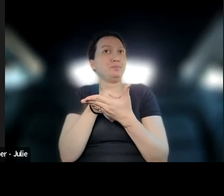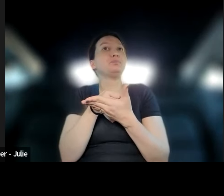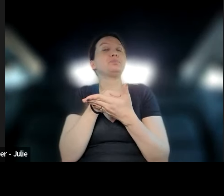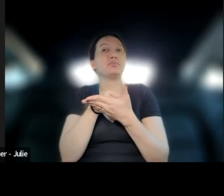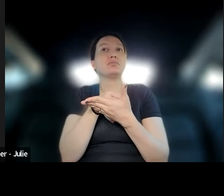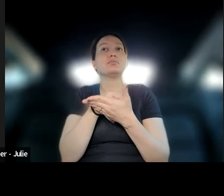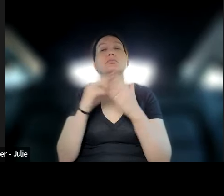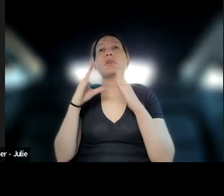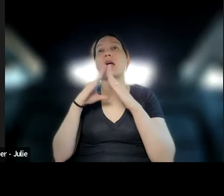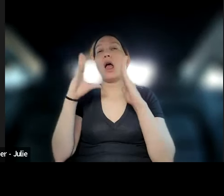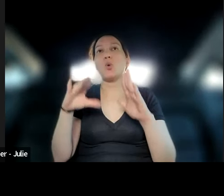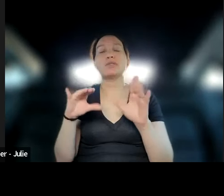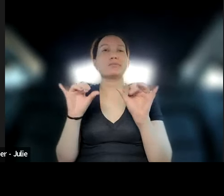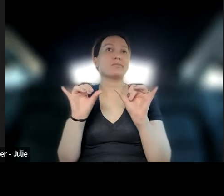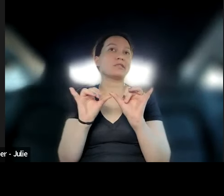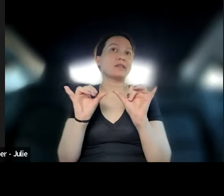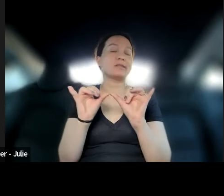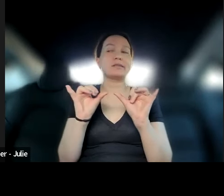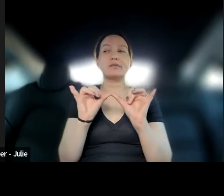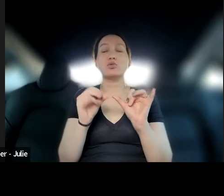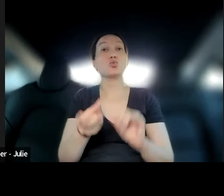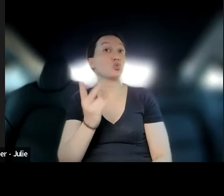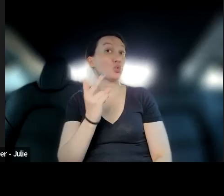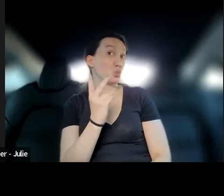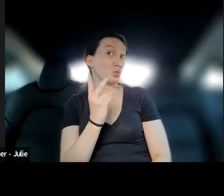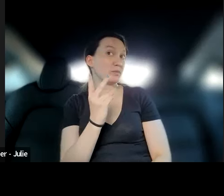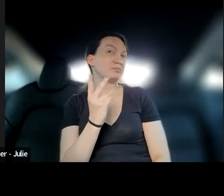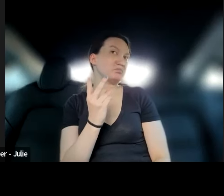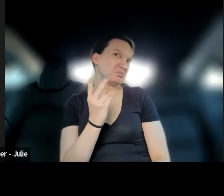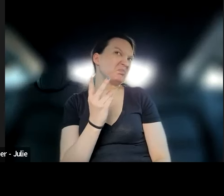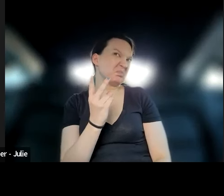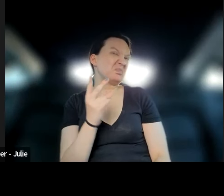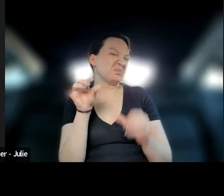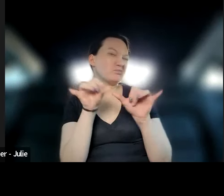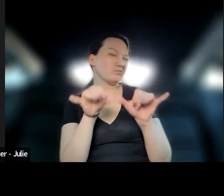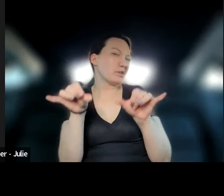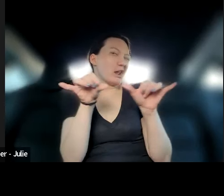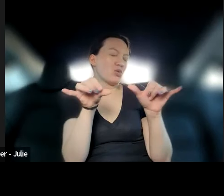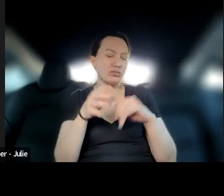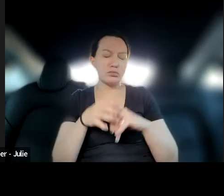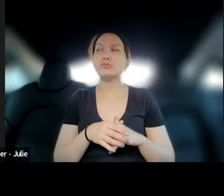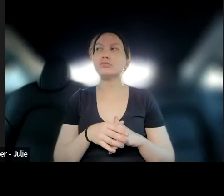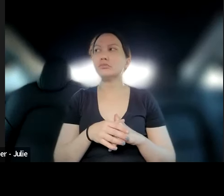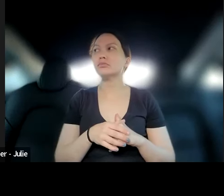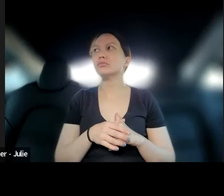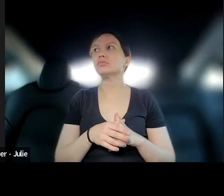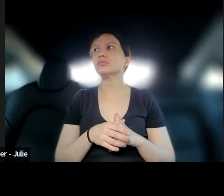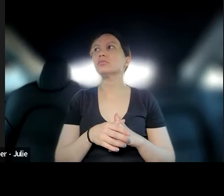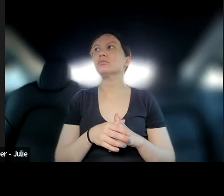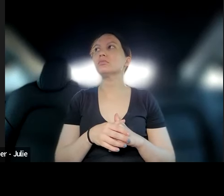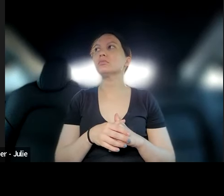a household size of 2, which is kind of a standard, the